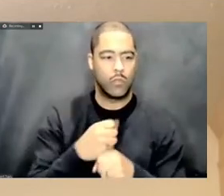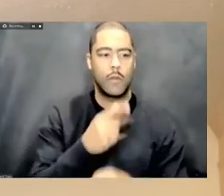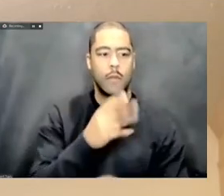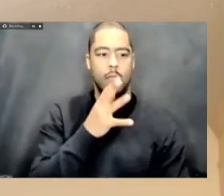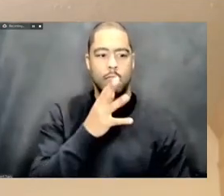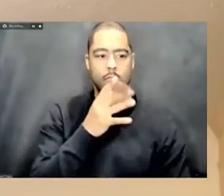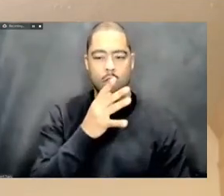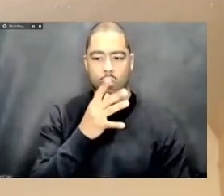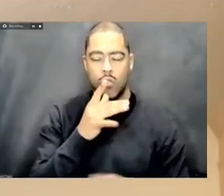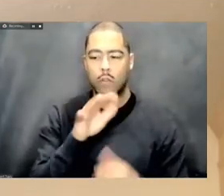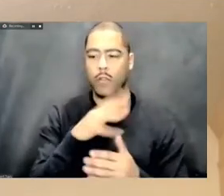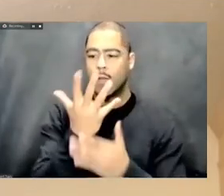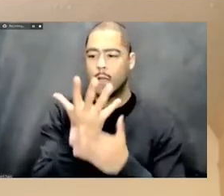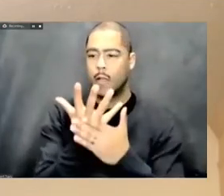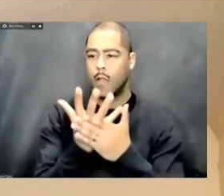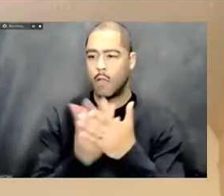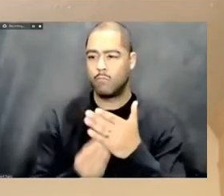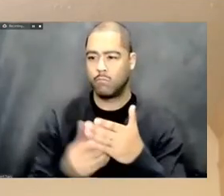light as footsteps of the dead.